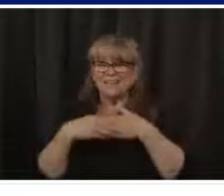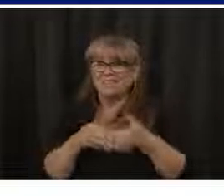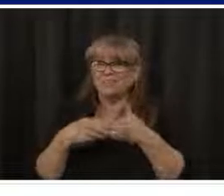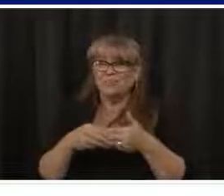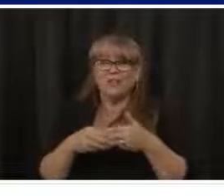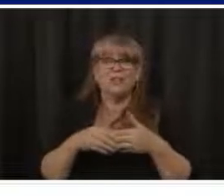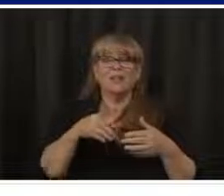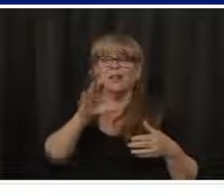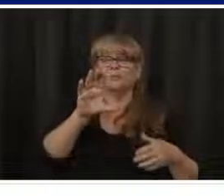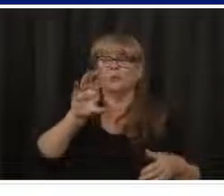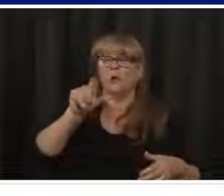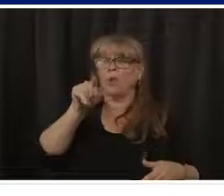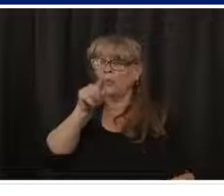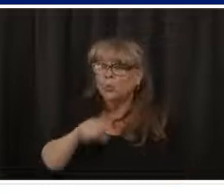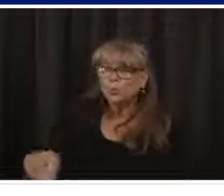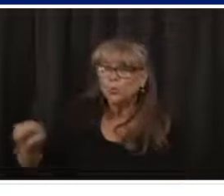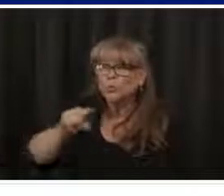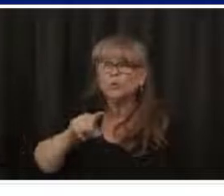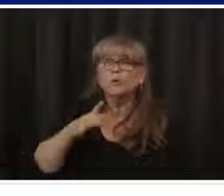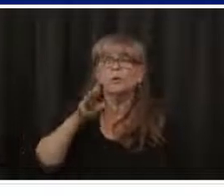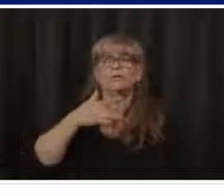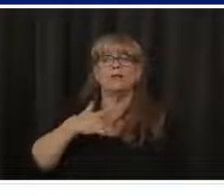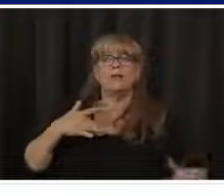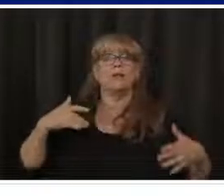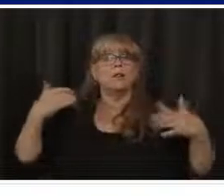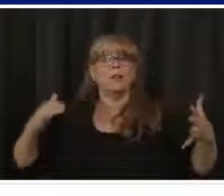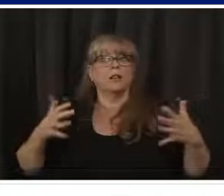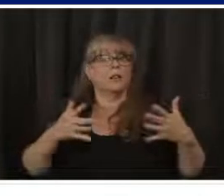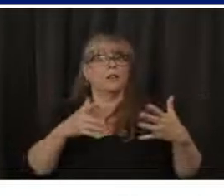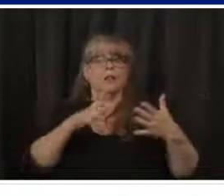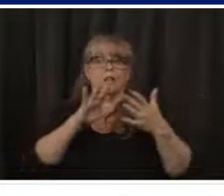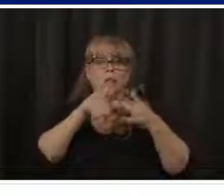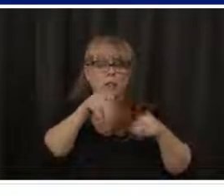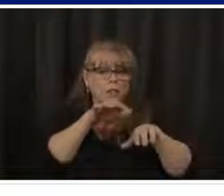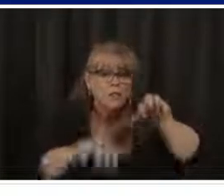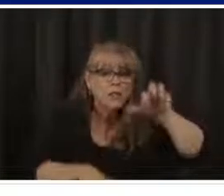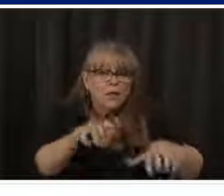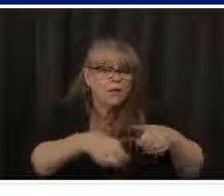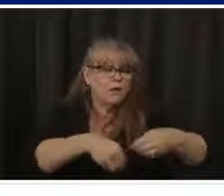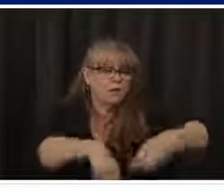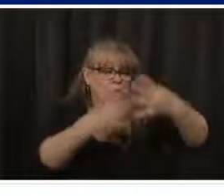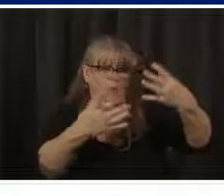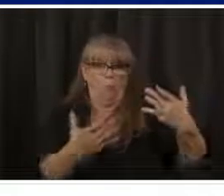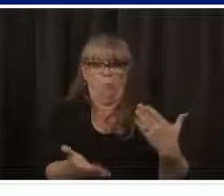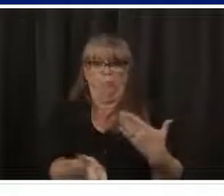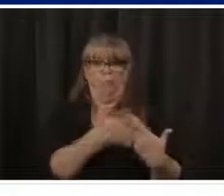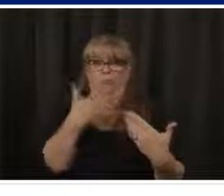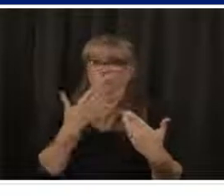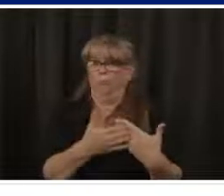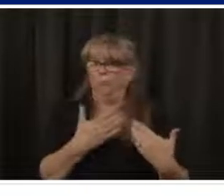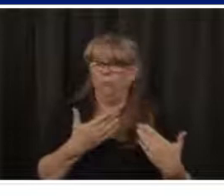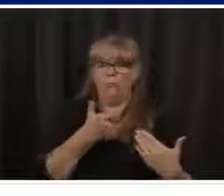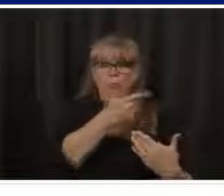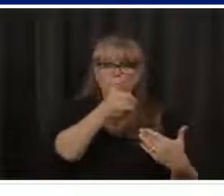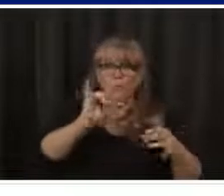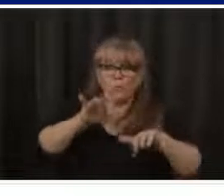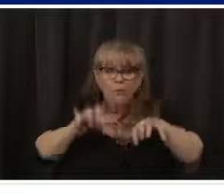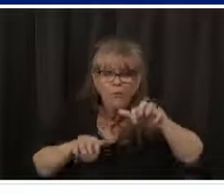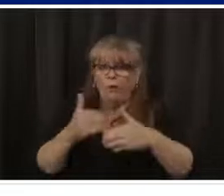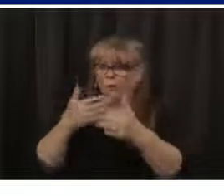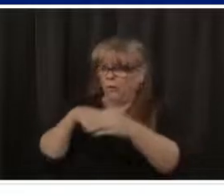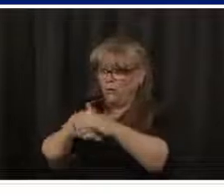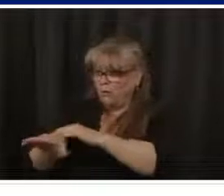feel like they want to load up a web page or sign up somewhere, but are happy to take 15 or 20 minutes out of their day to get vaccinated. And that's who we're calling